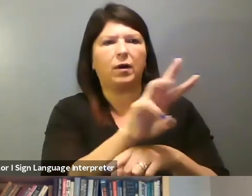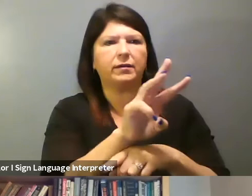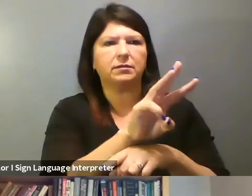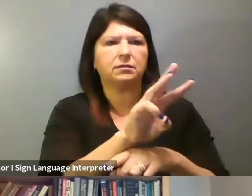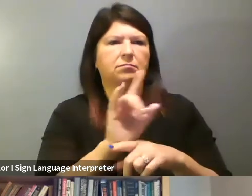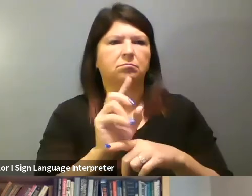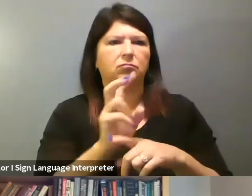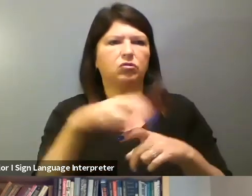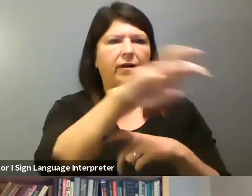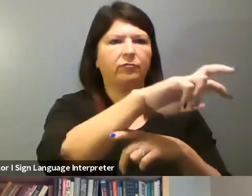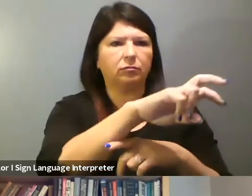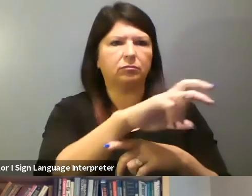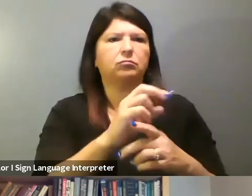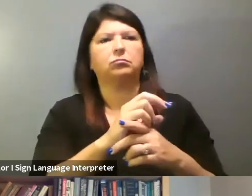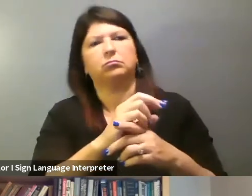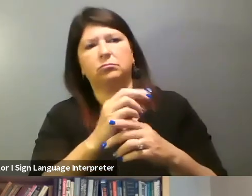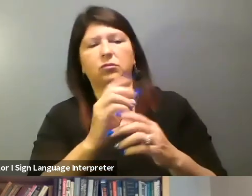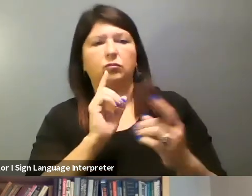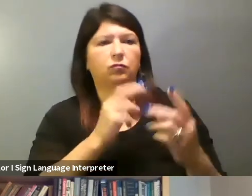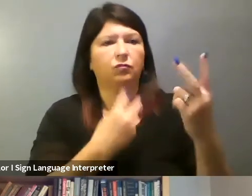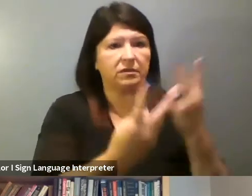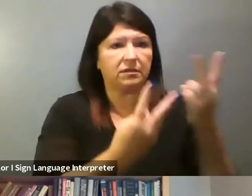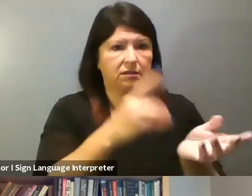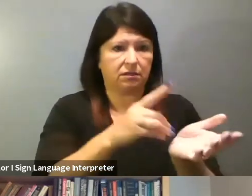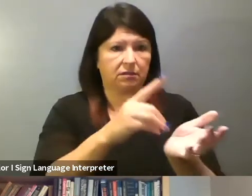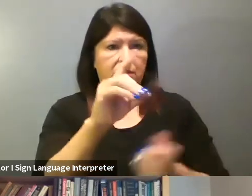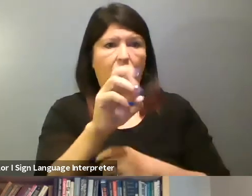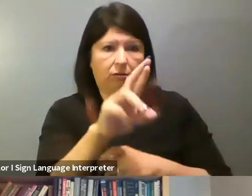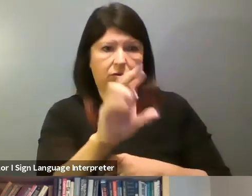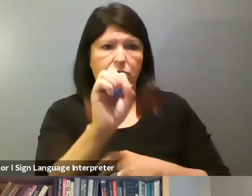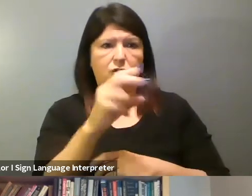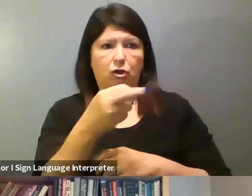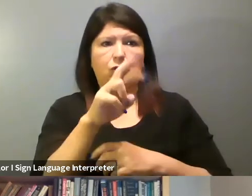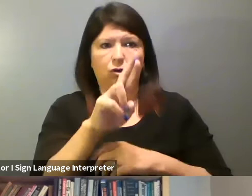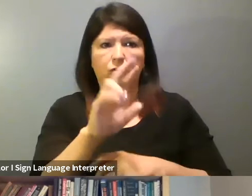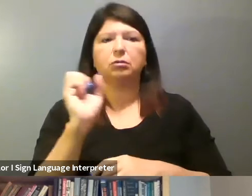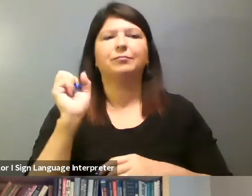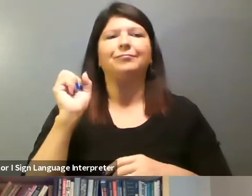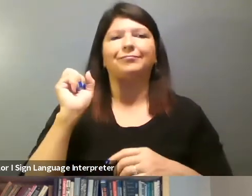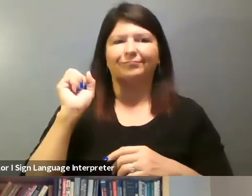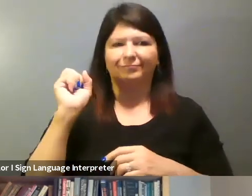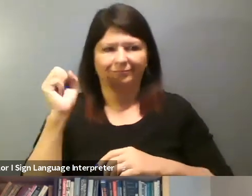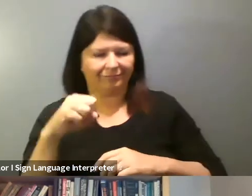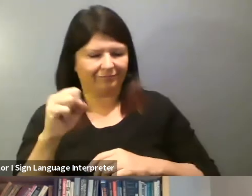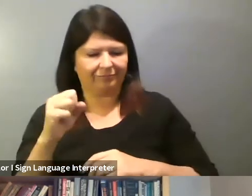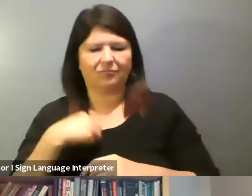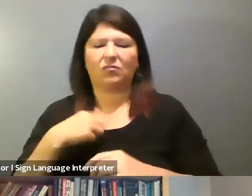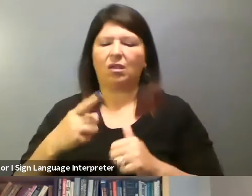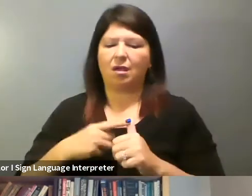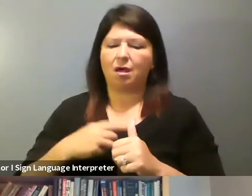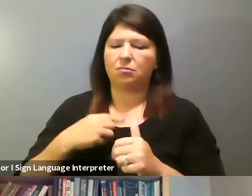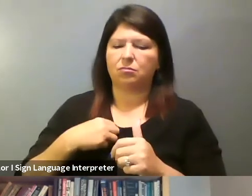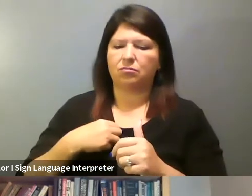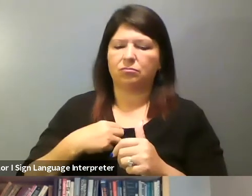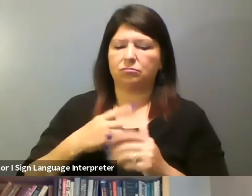documentary. Yeah, like fortunately at the time I was shooting a different documentary that was taking place mostly in San